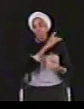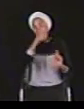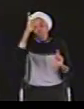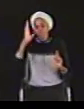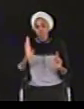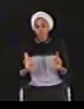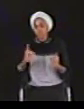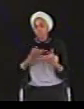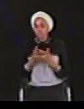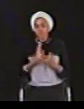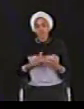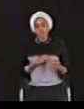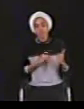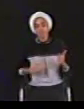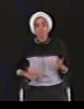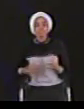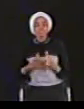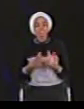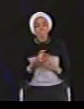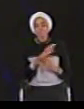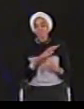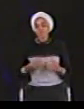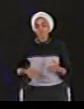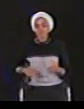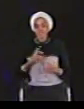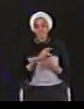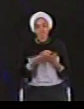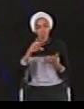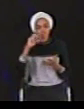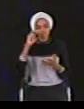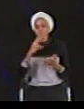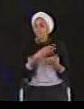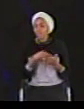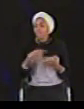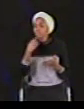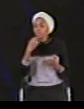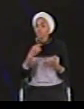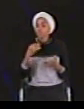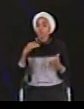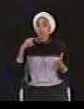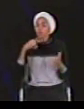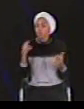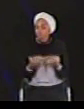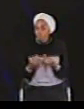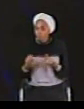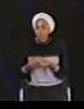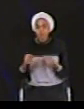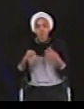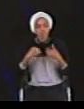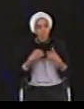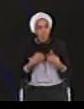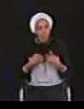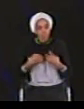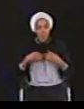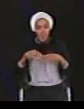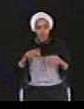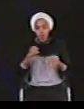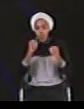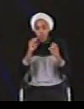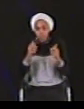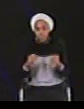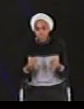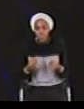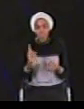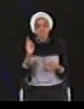Jesus Christ. In verse 2, it says, by whom also we have access by faith into